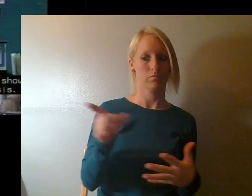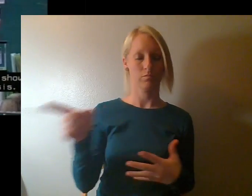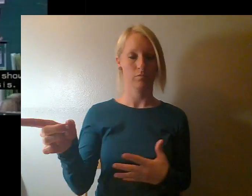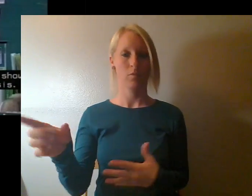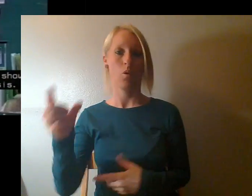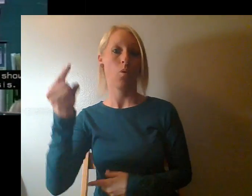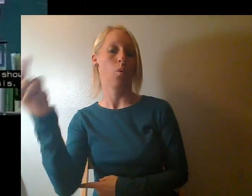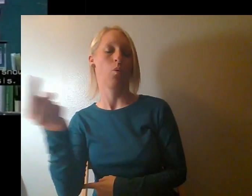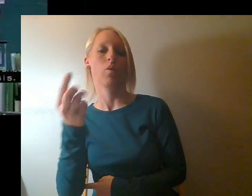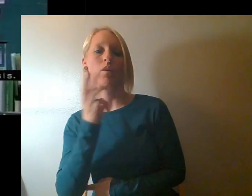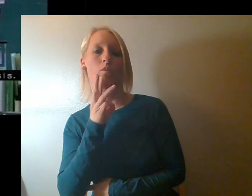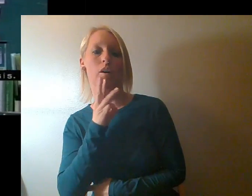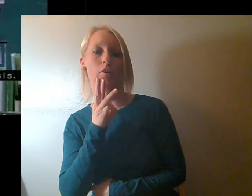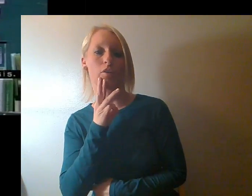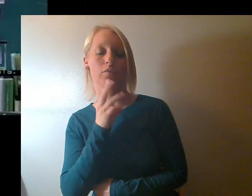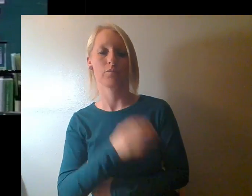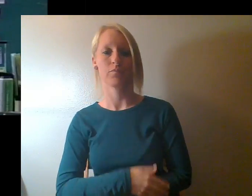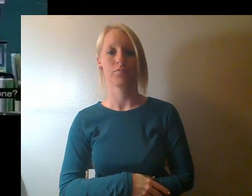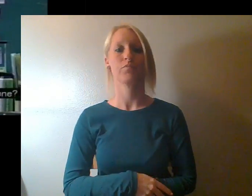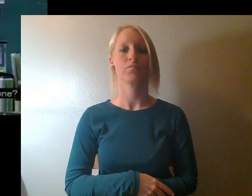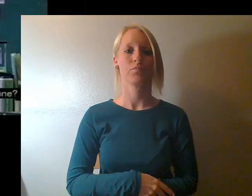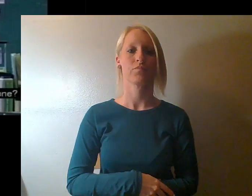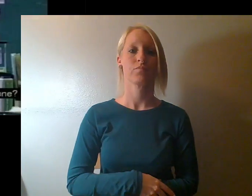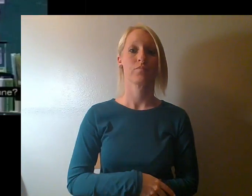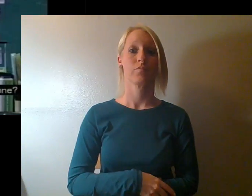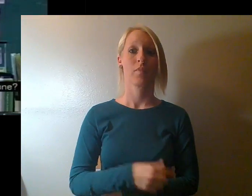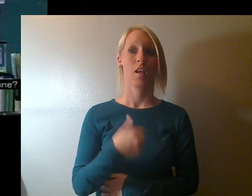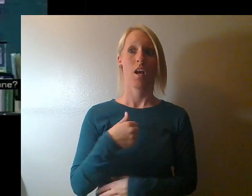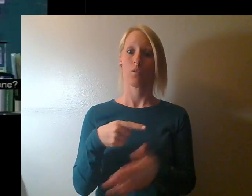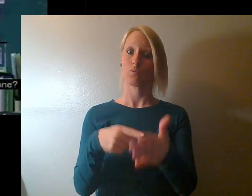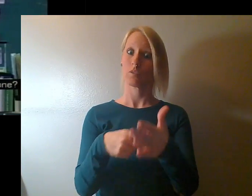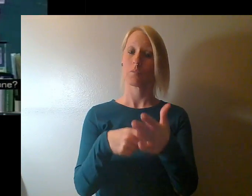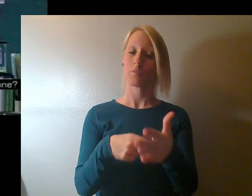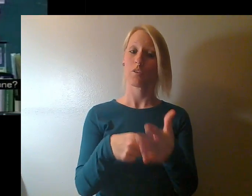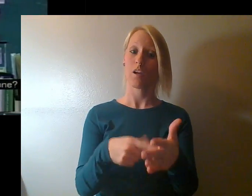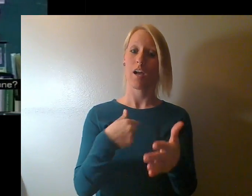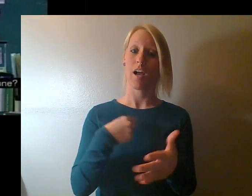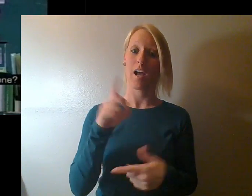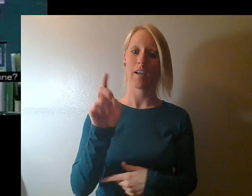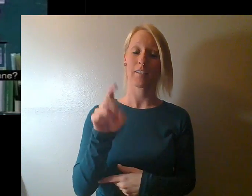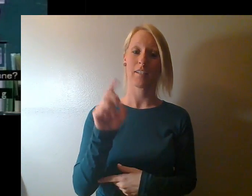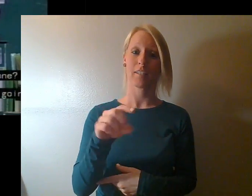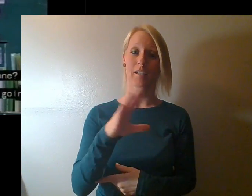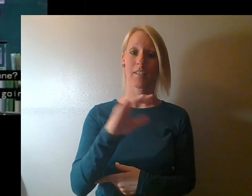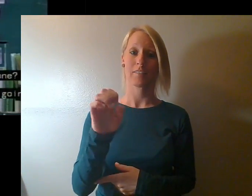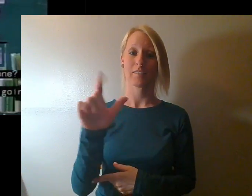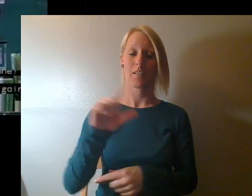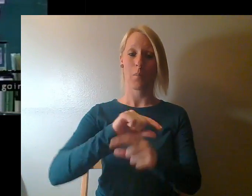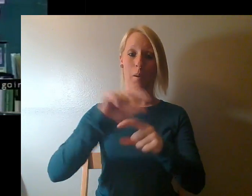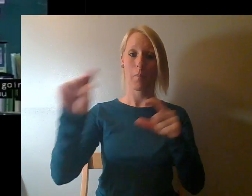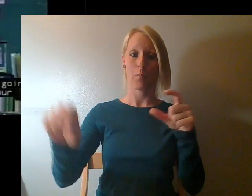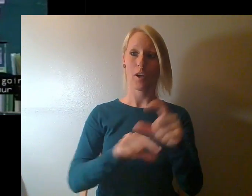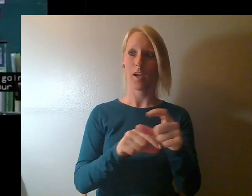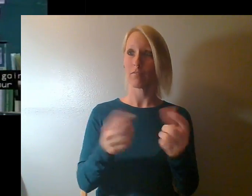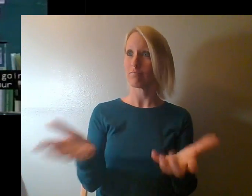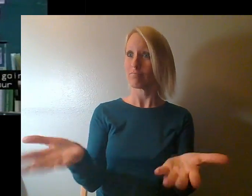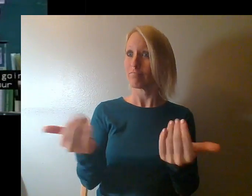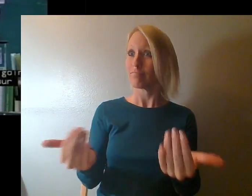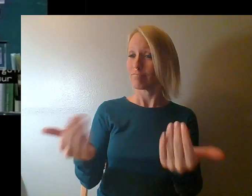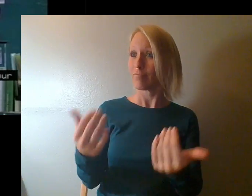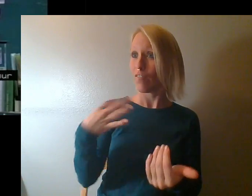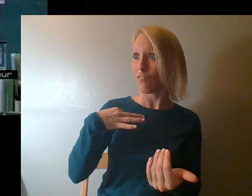do that, I need a cell membrane. Anybody want to volunteer one? Okay. Well, first off, are we going to be able to see any of your cells?